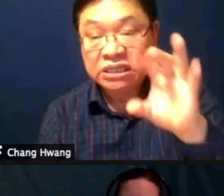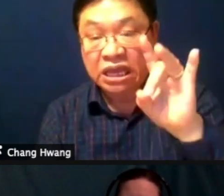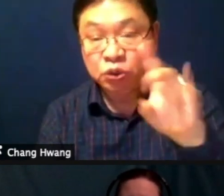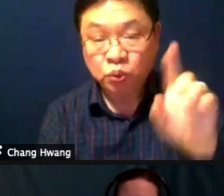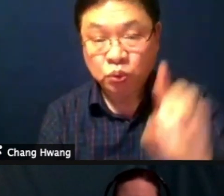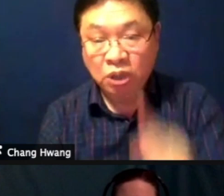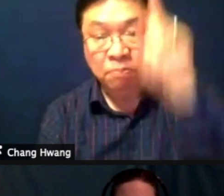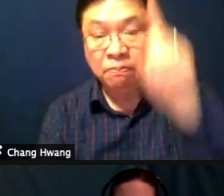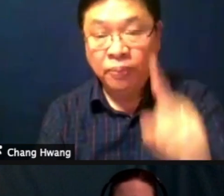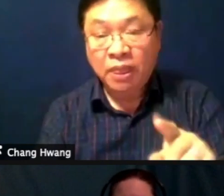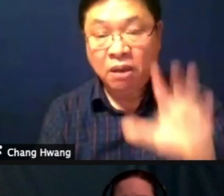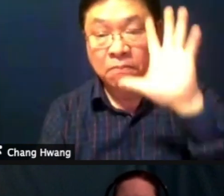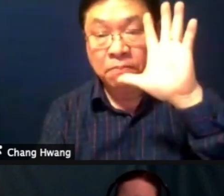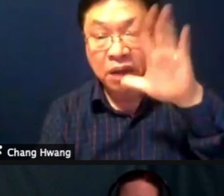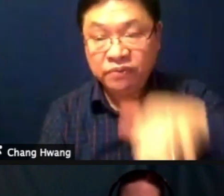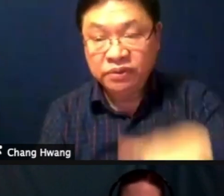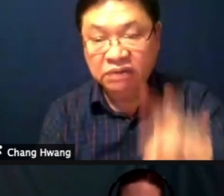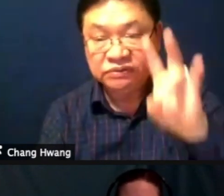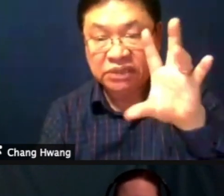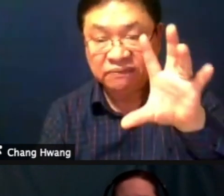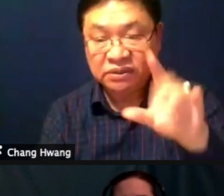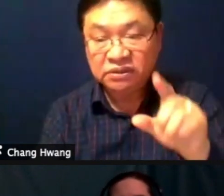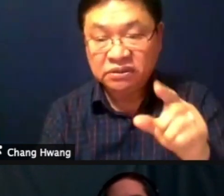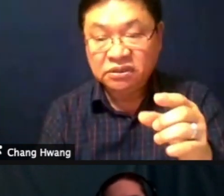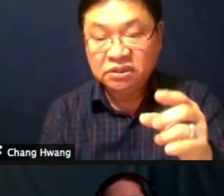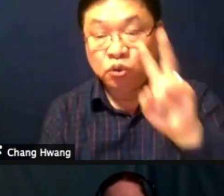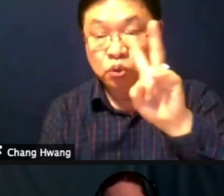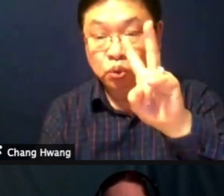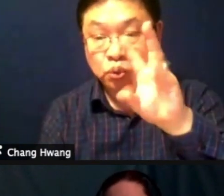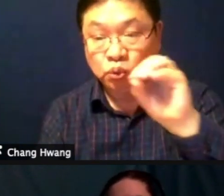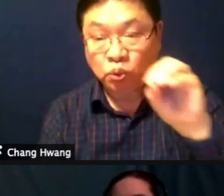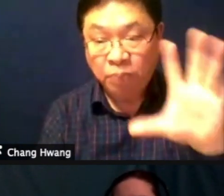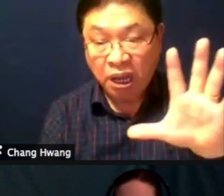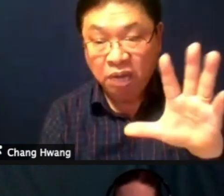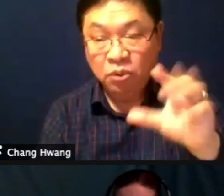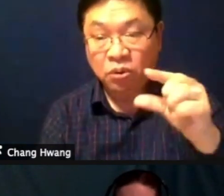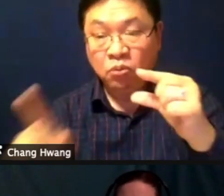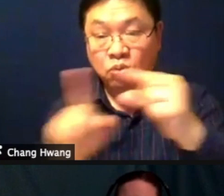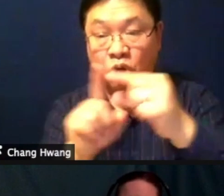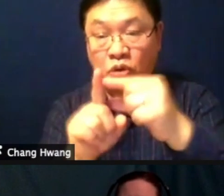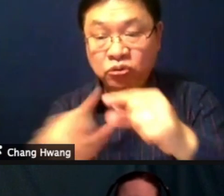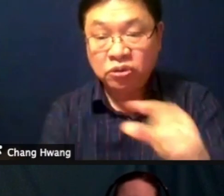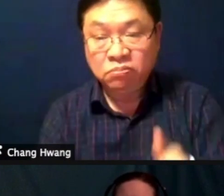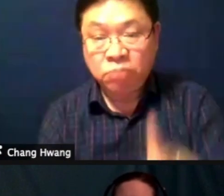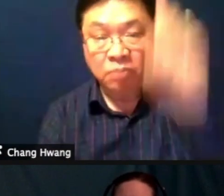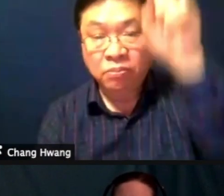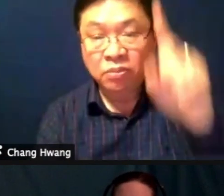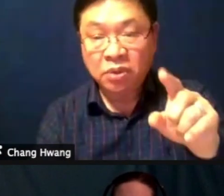We have 1982, 5,700, 2005,